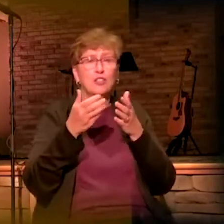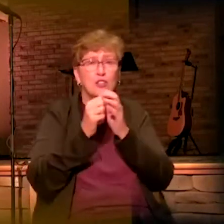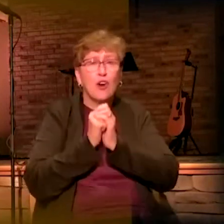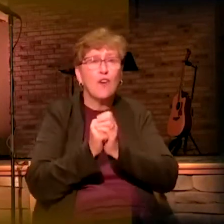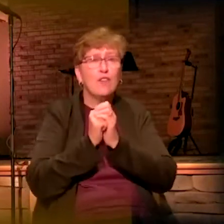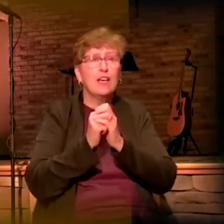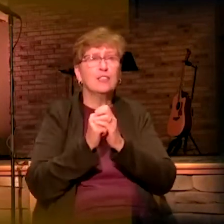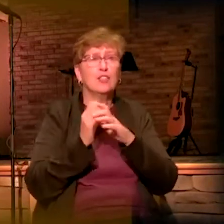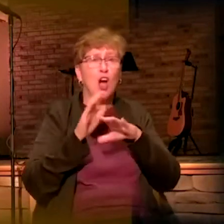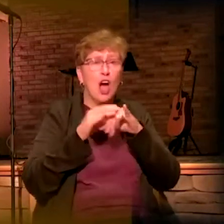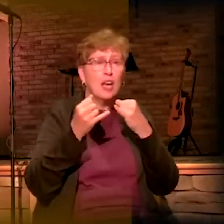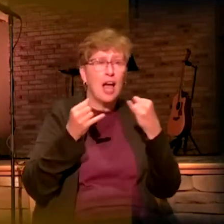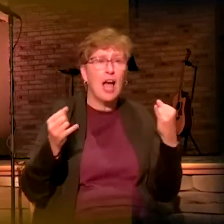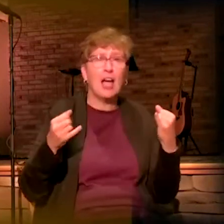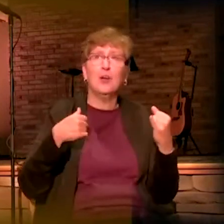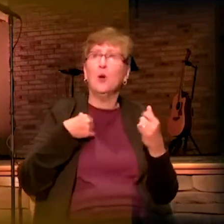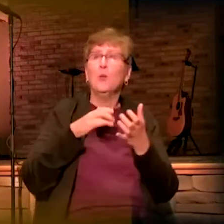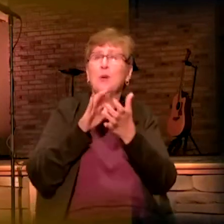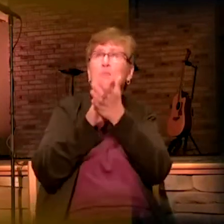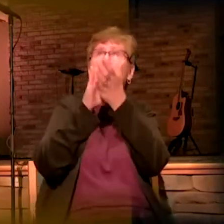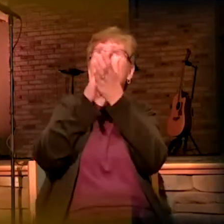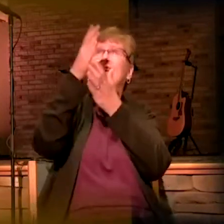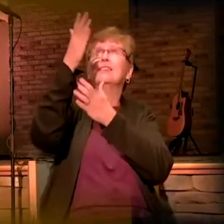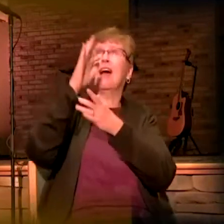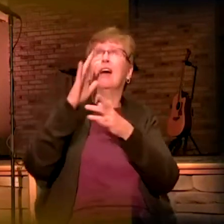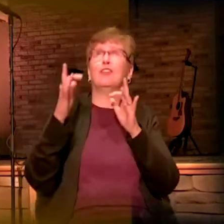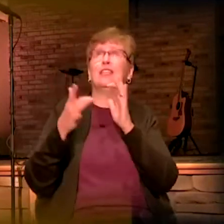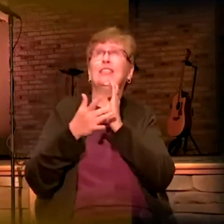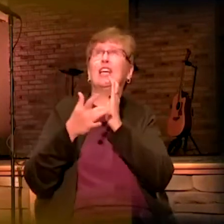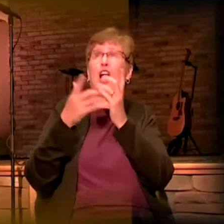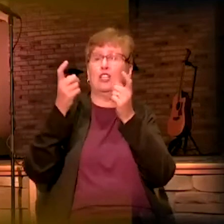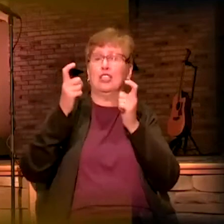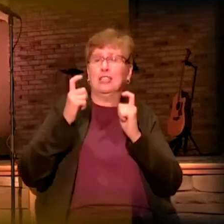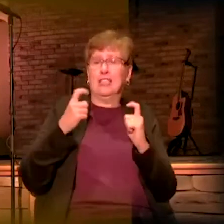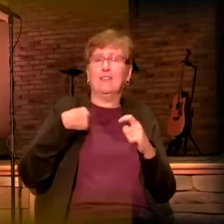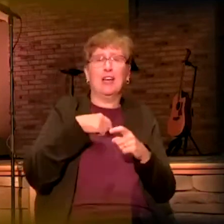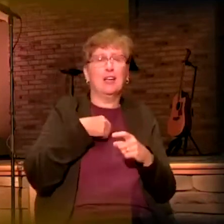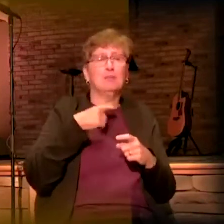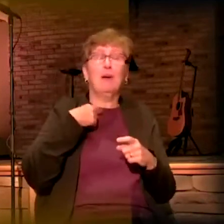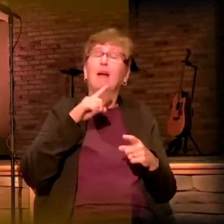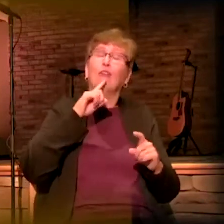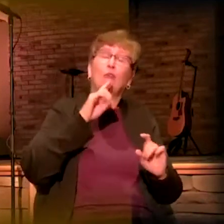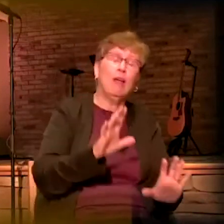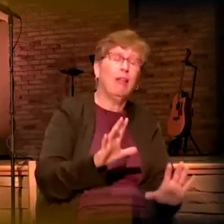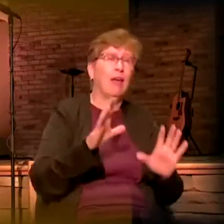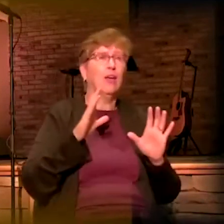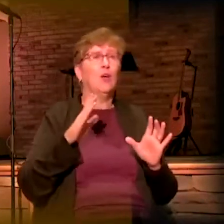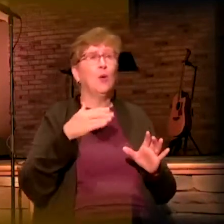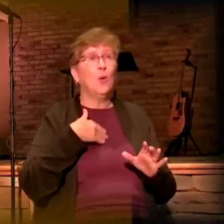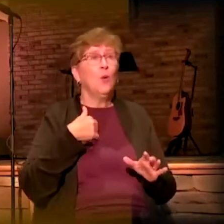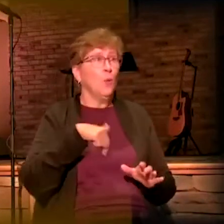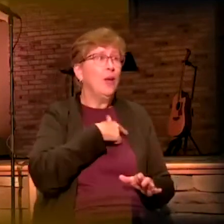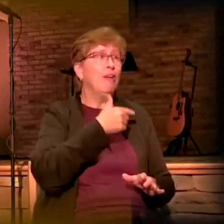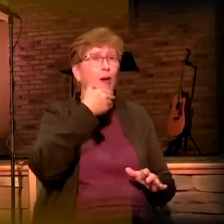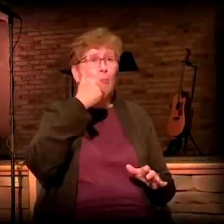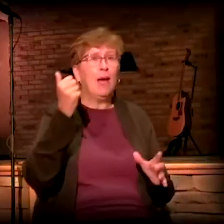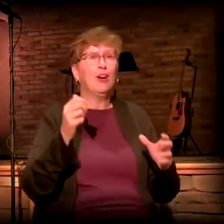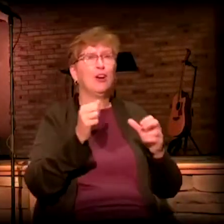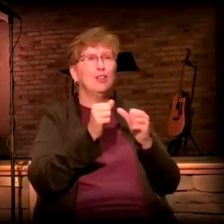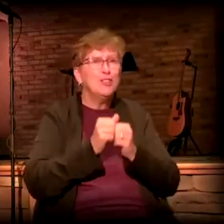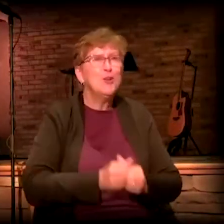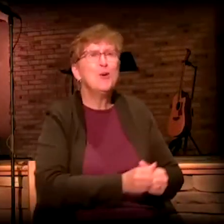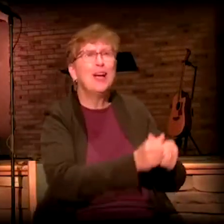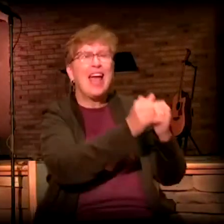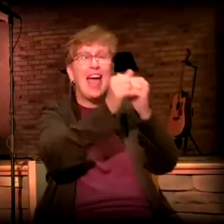the technology that He has given us. But ultimately, we are better together